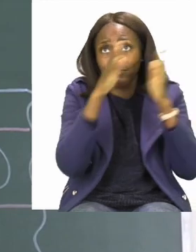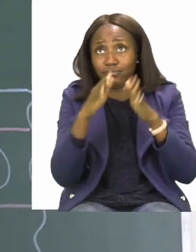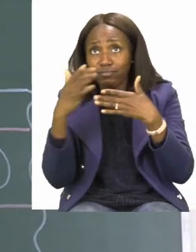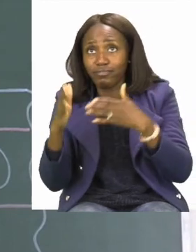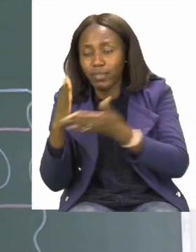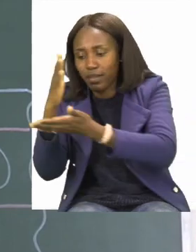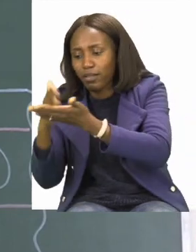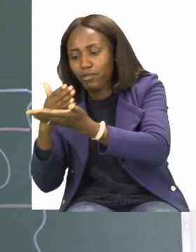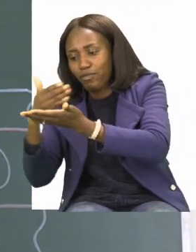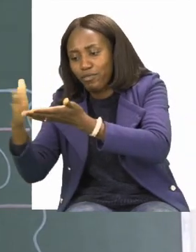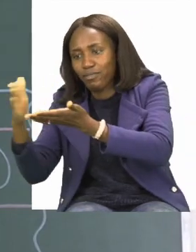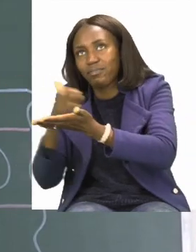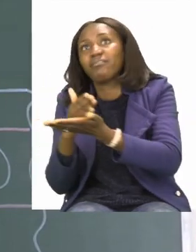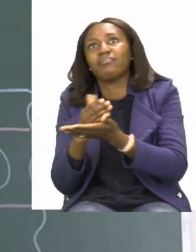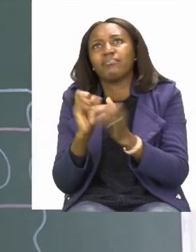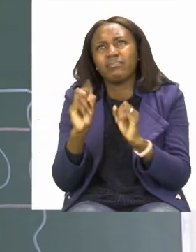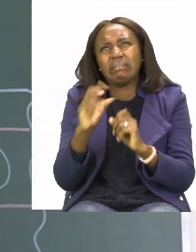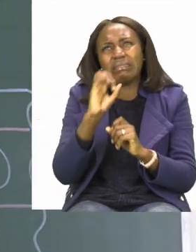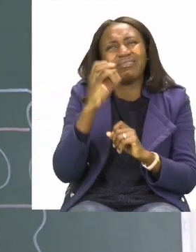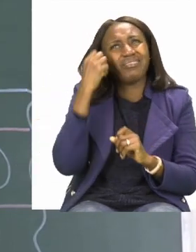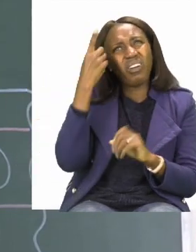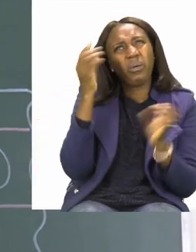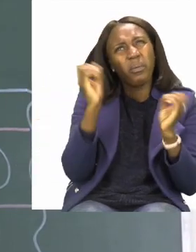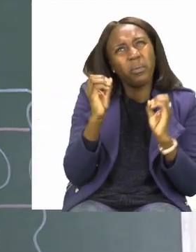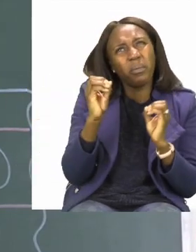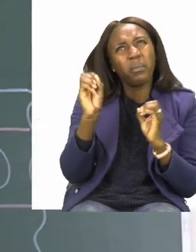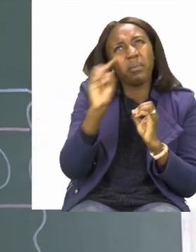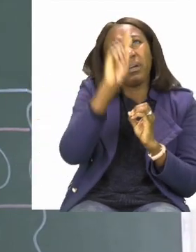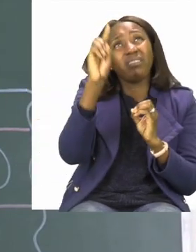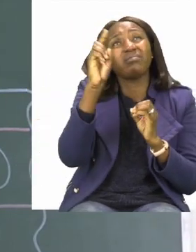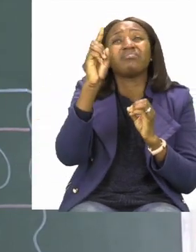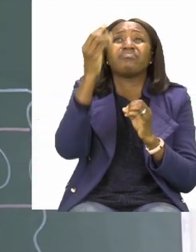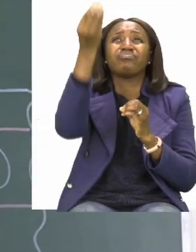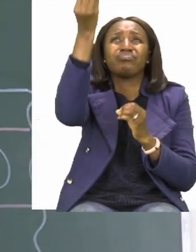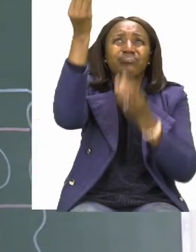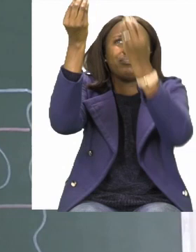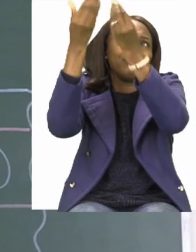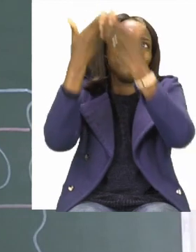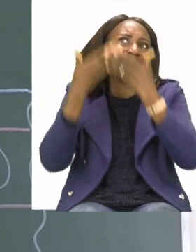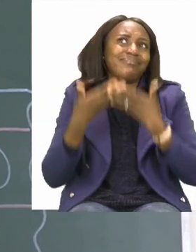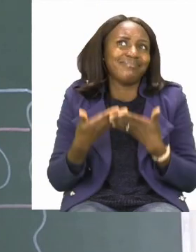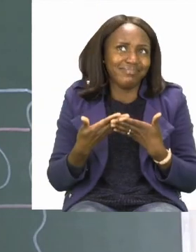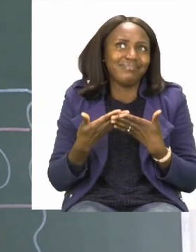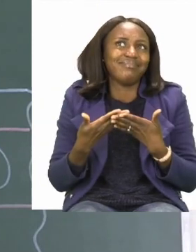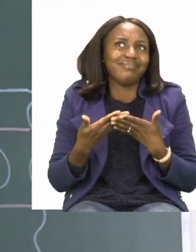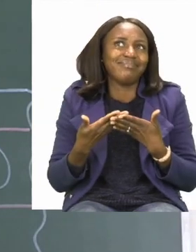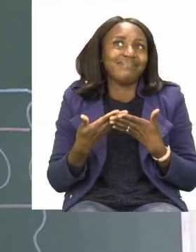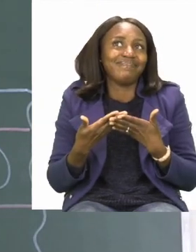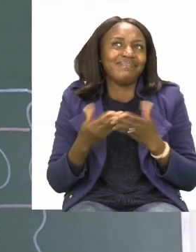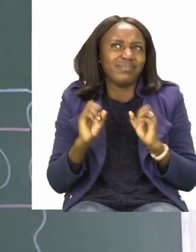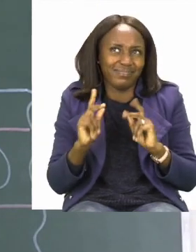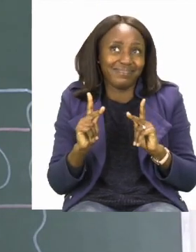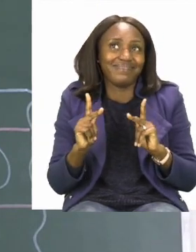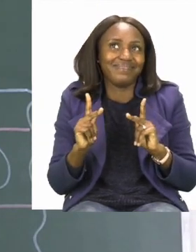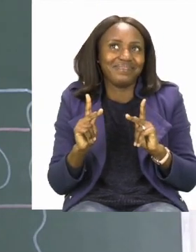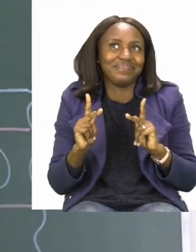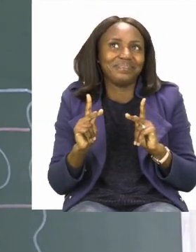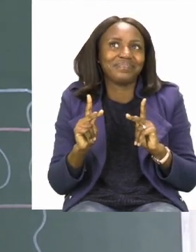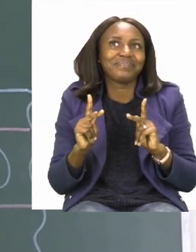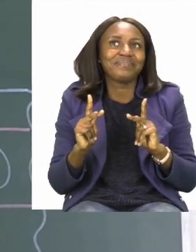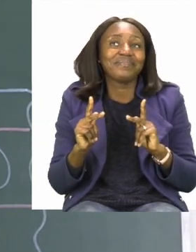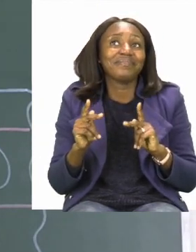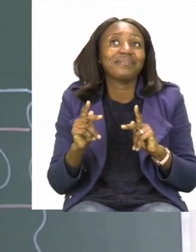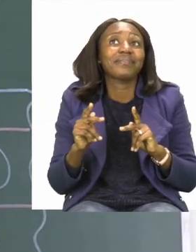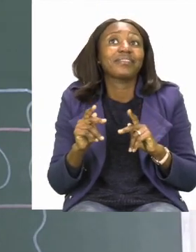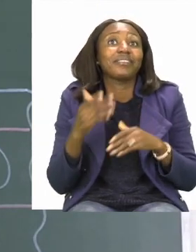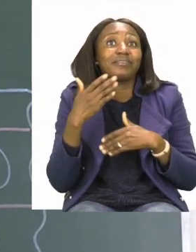don't understand, try and ask an adult to help you because these two sometimes can get confusing. When you're done